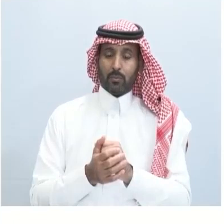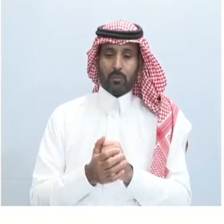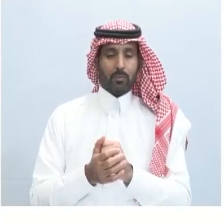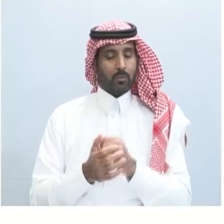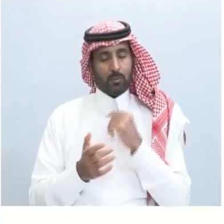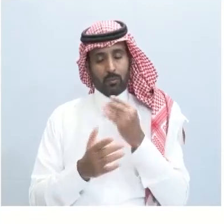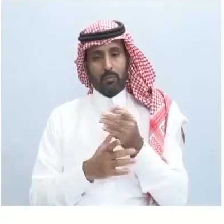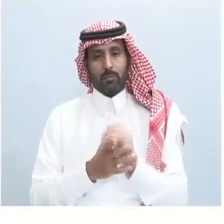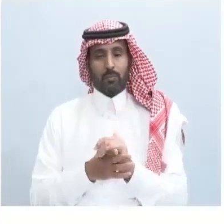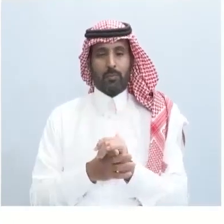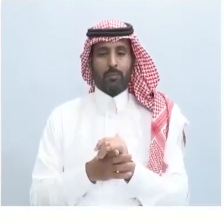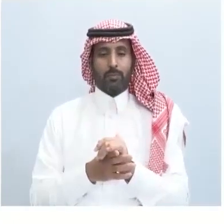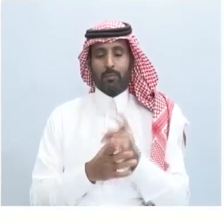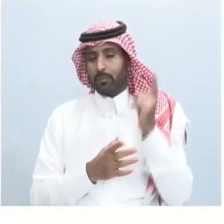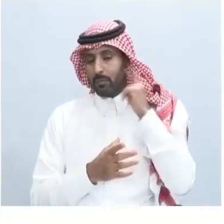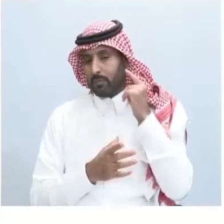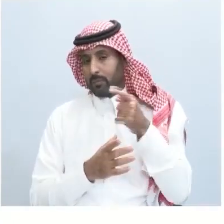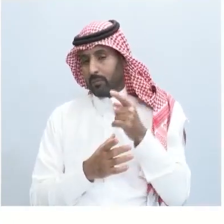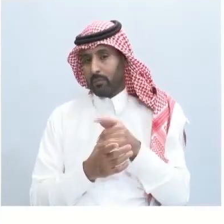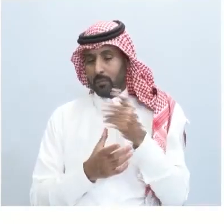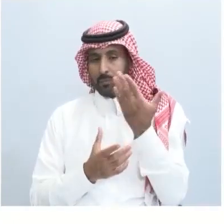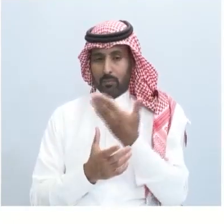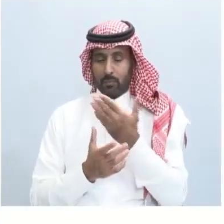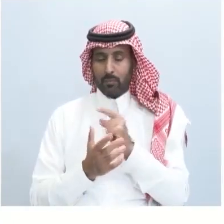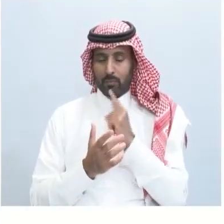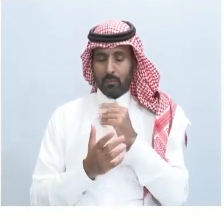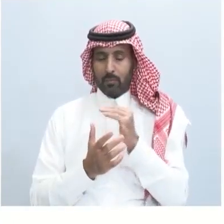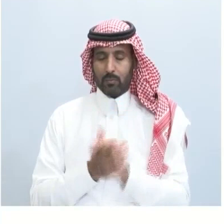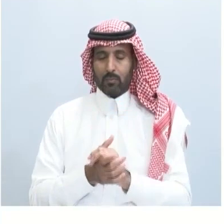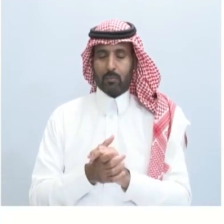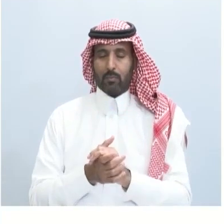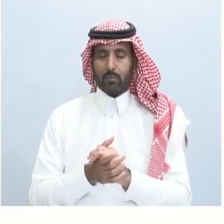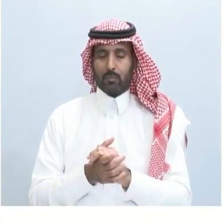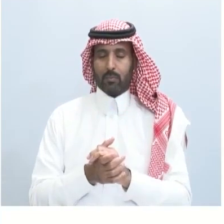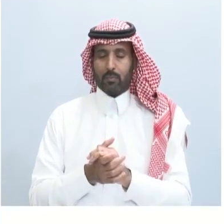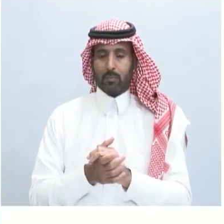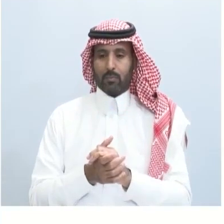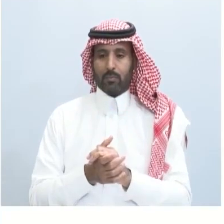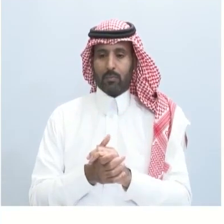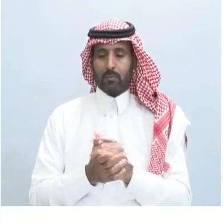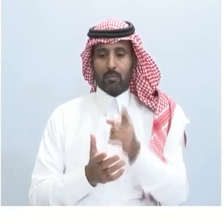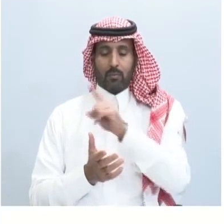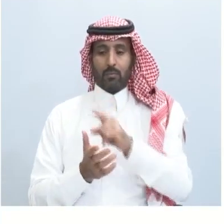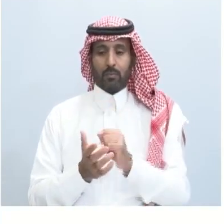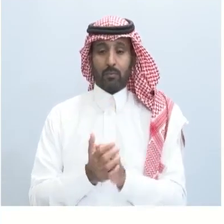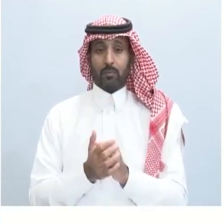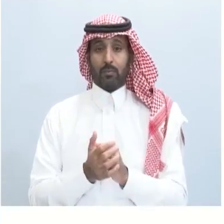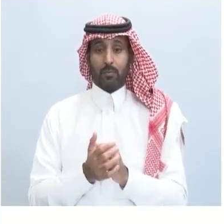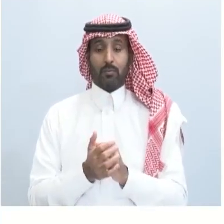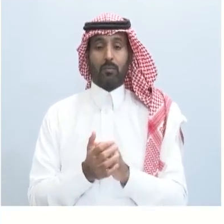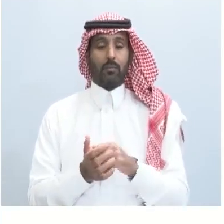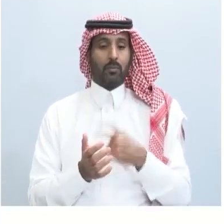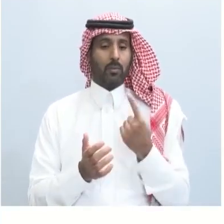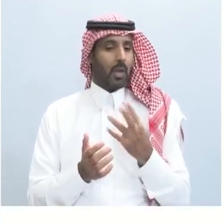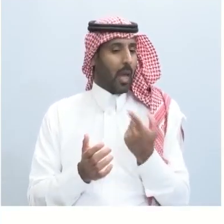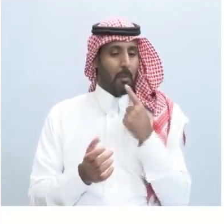So now that we have listened to the article, let's answer the questions. Number